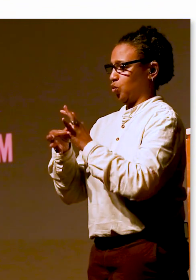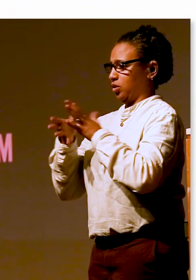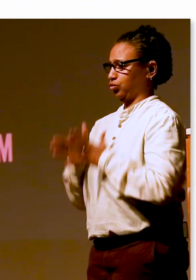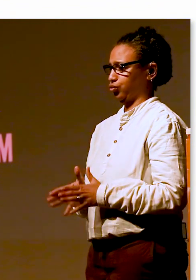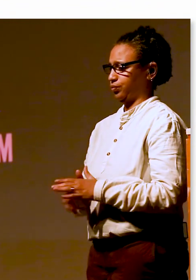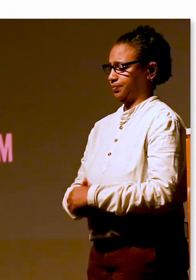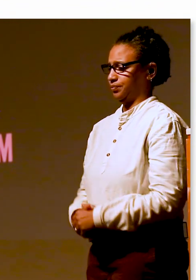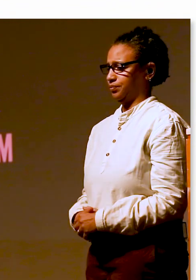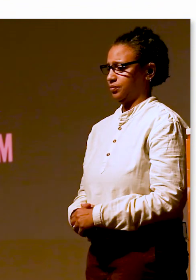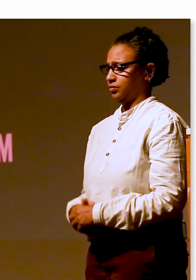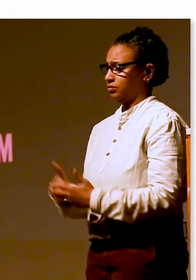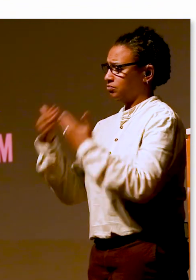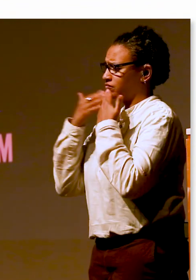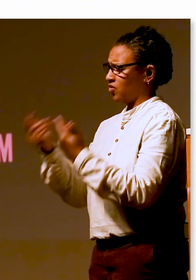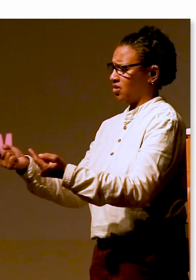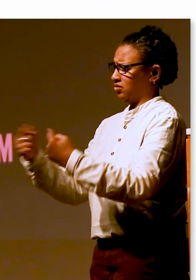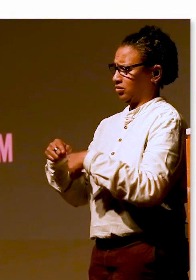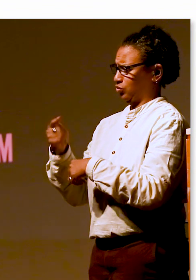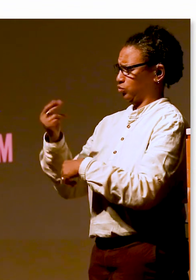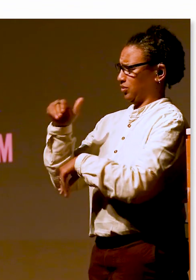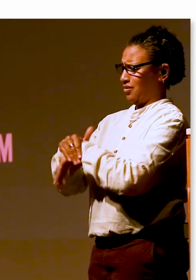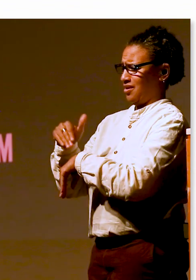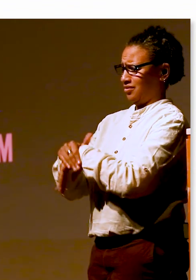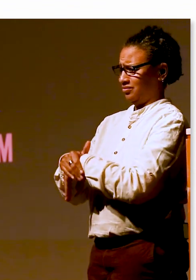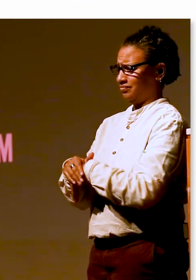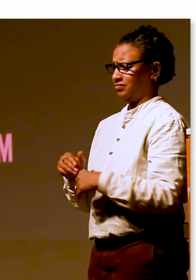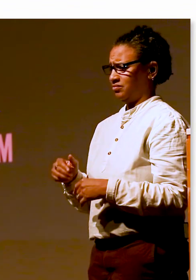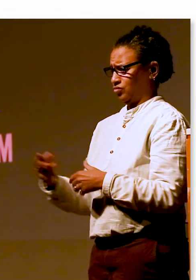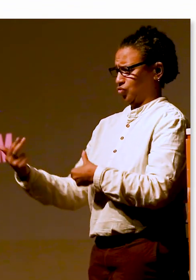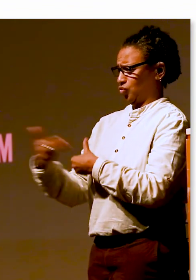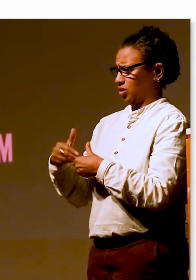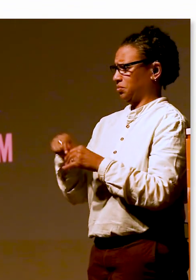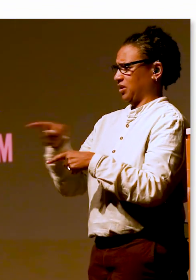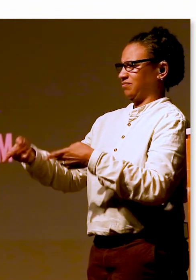your Thursday evening with us and closing this exhibition in this way.